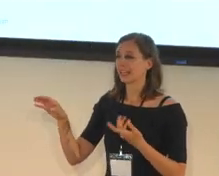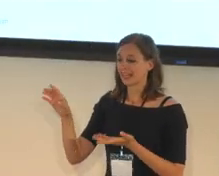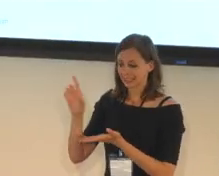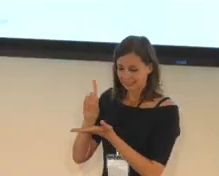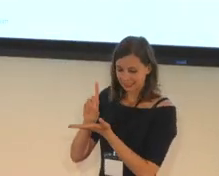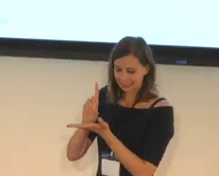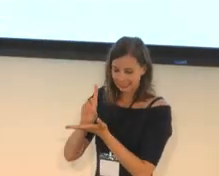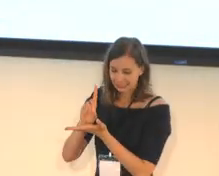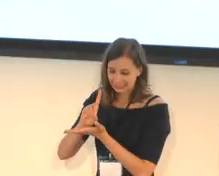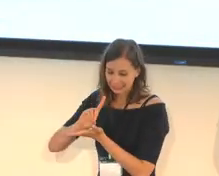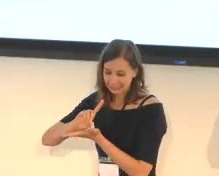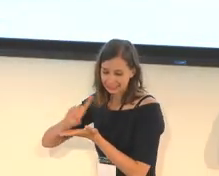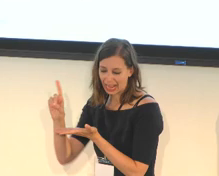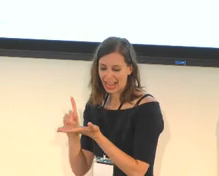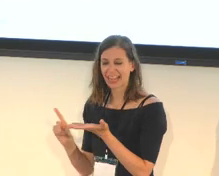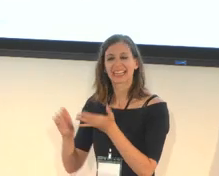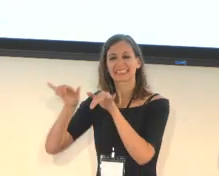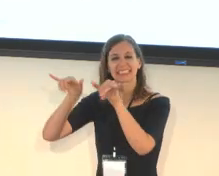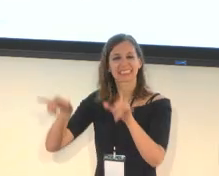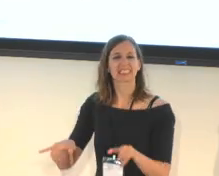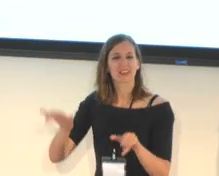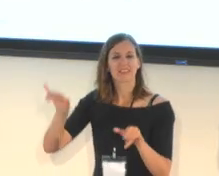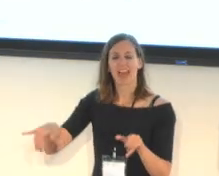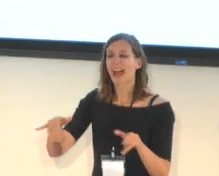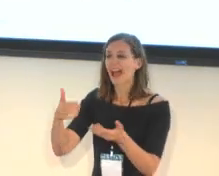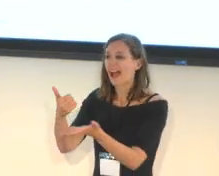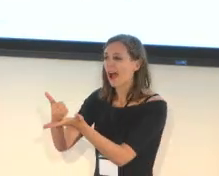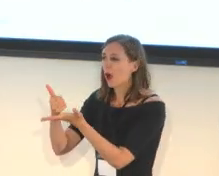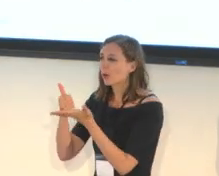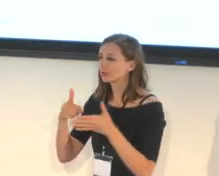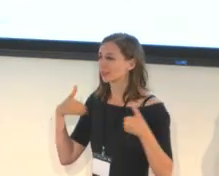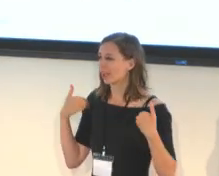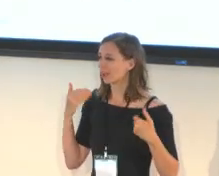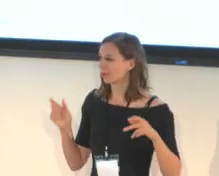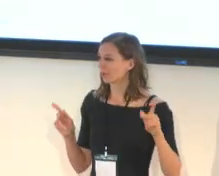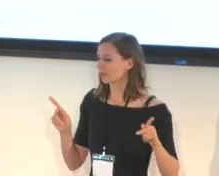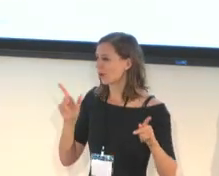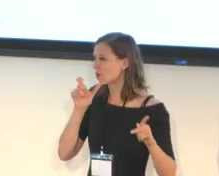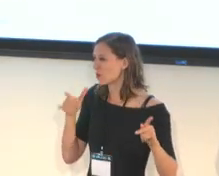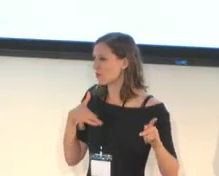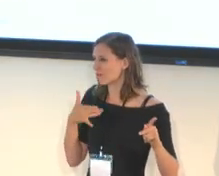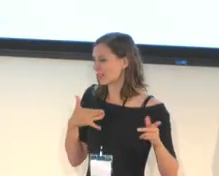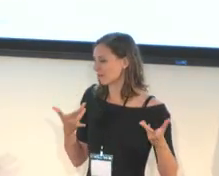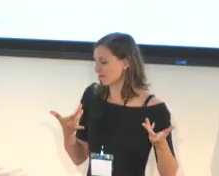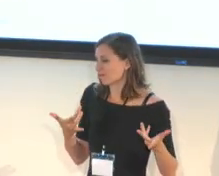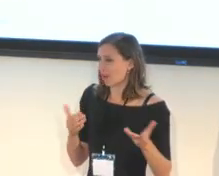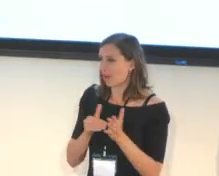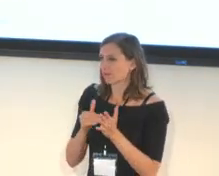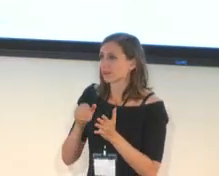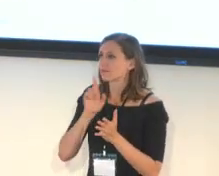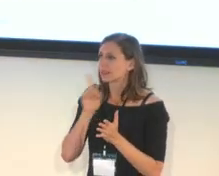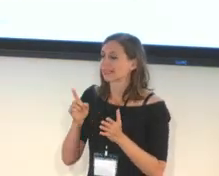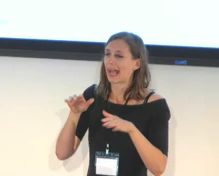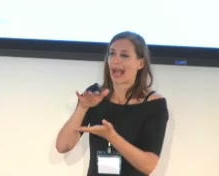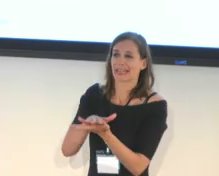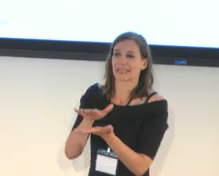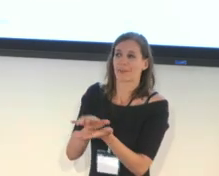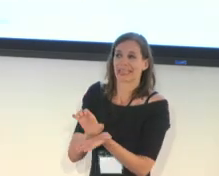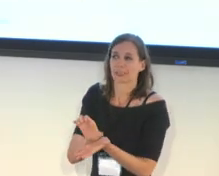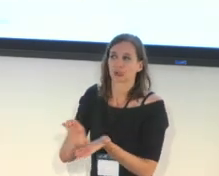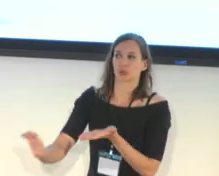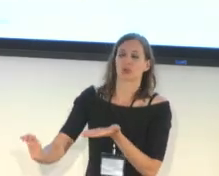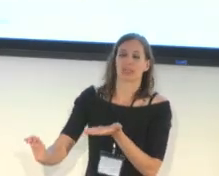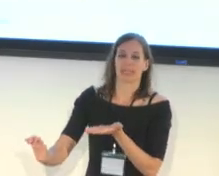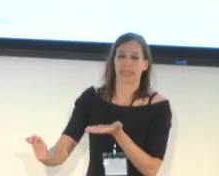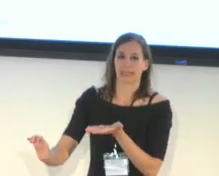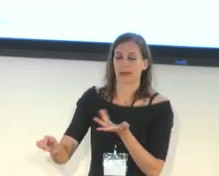to support young people who are often academically excluded, who come from backgrounds where they don't have